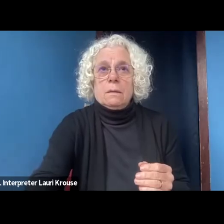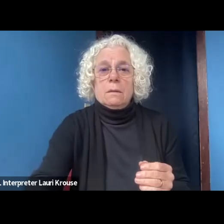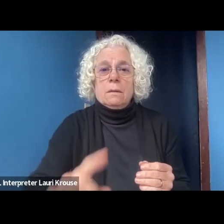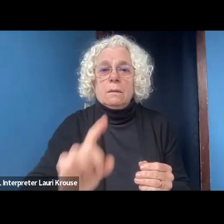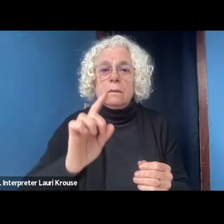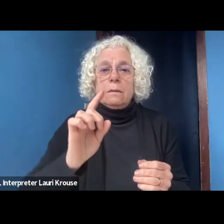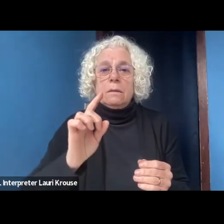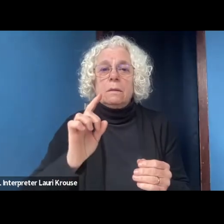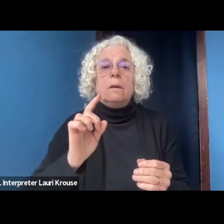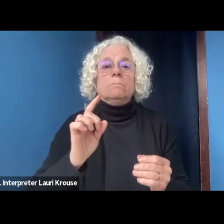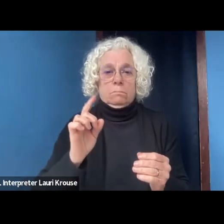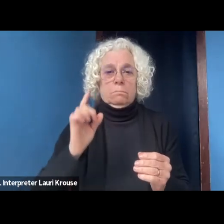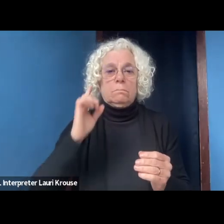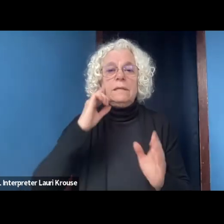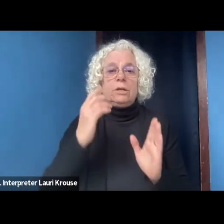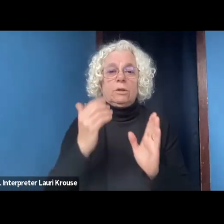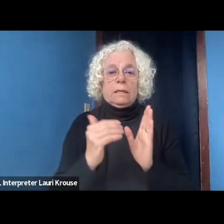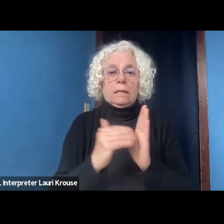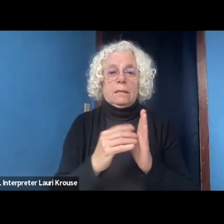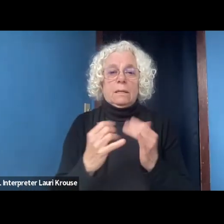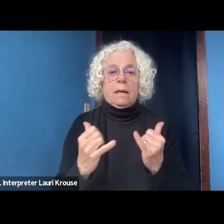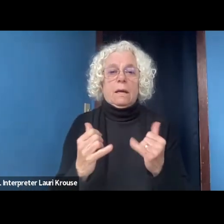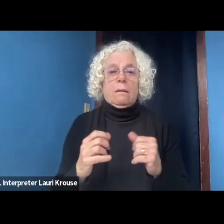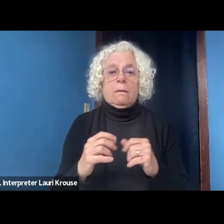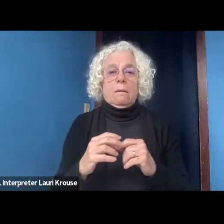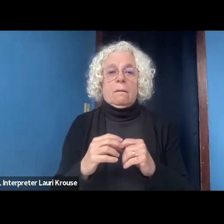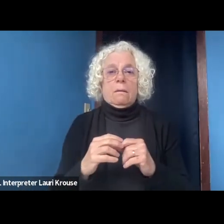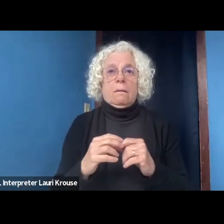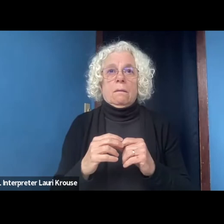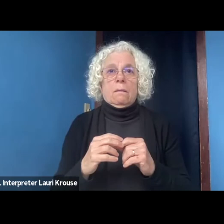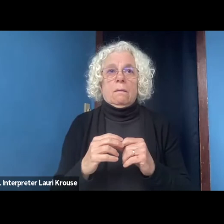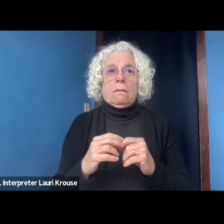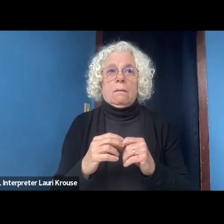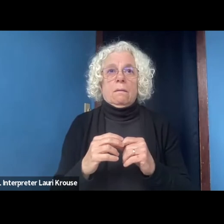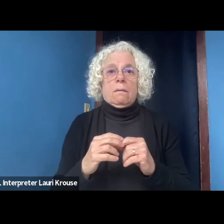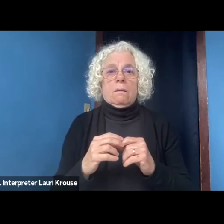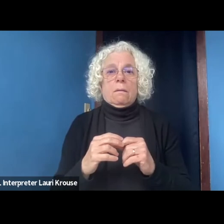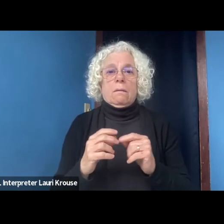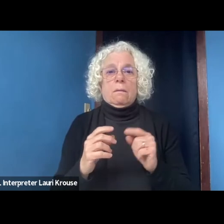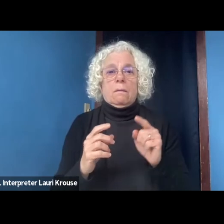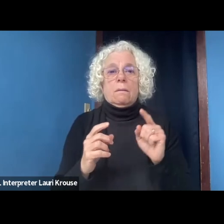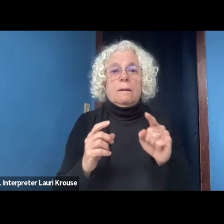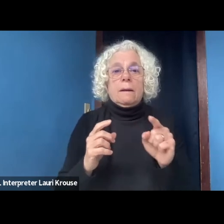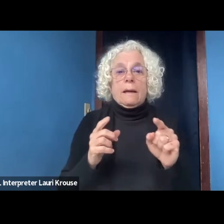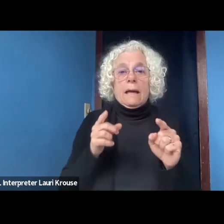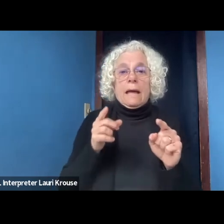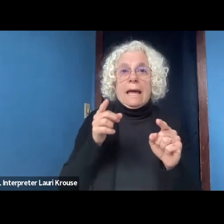She was created by her. And she never got another job